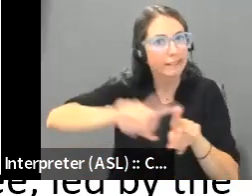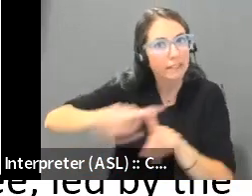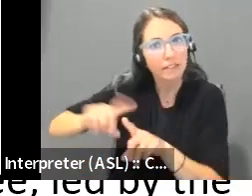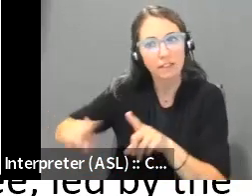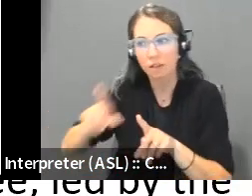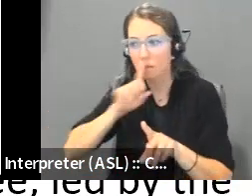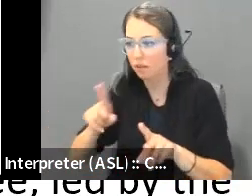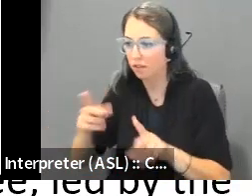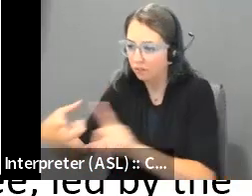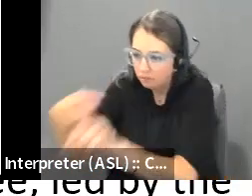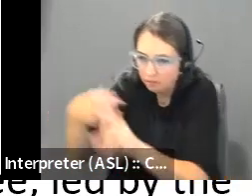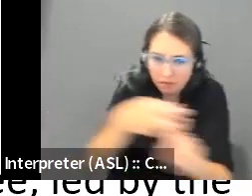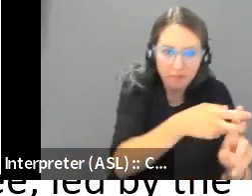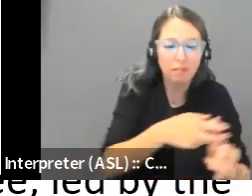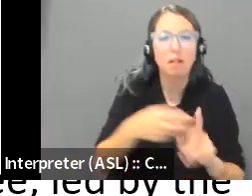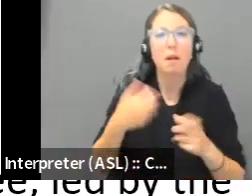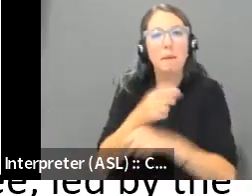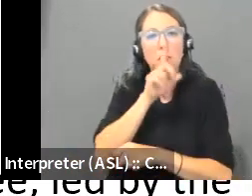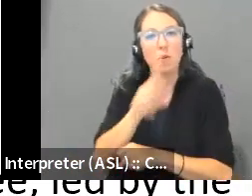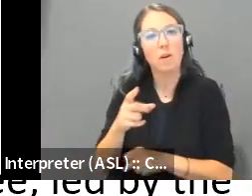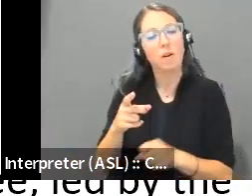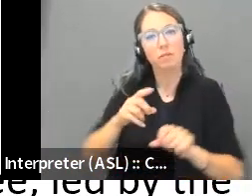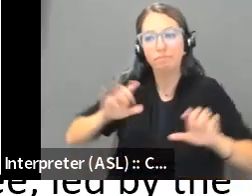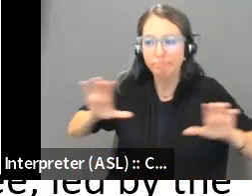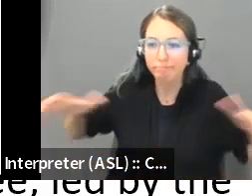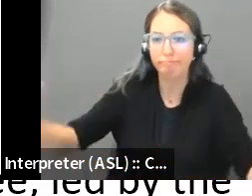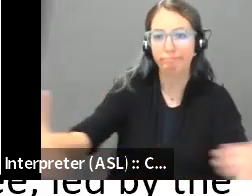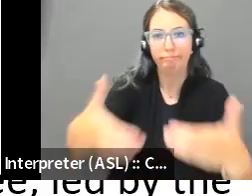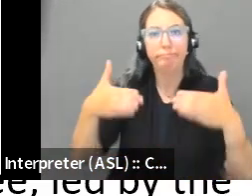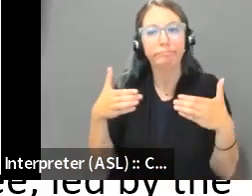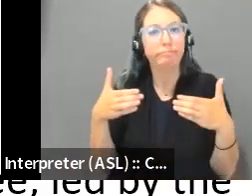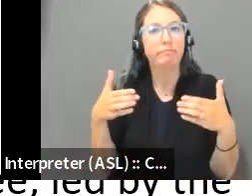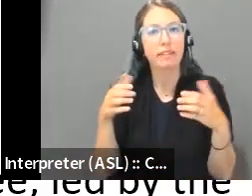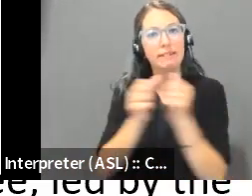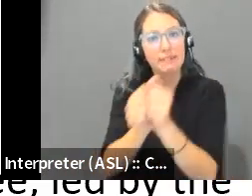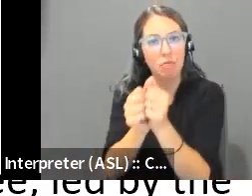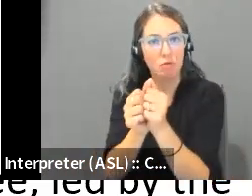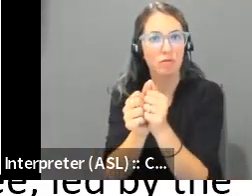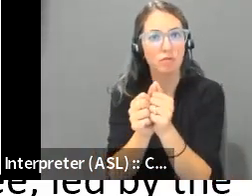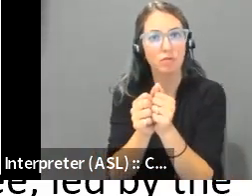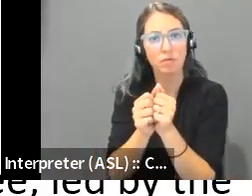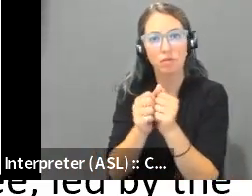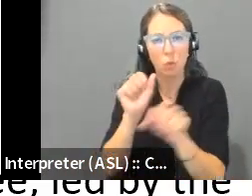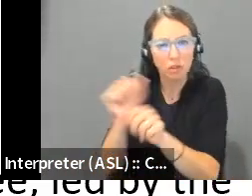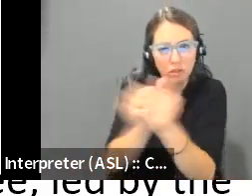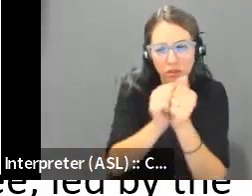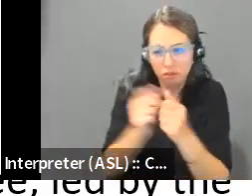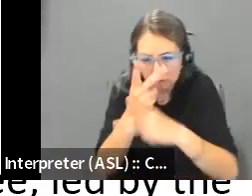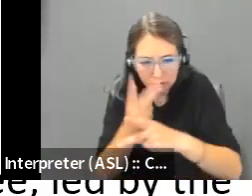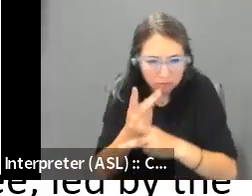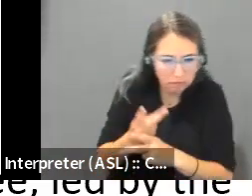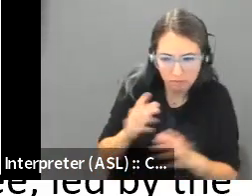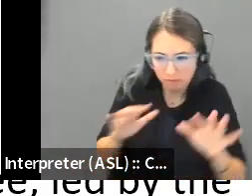really creating a robust conversation within each of these work groups. And they'll also